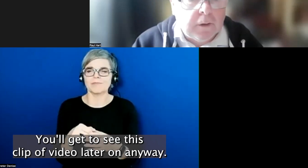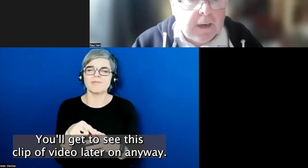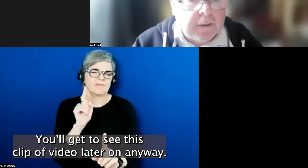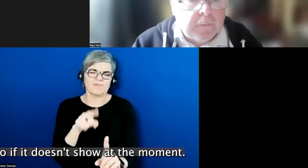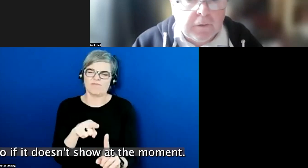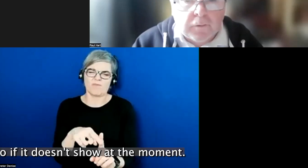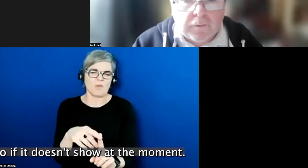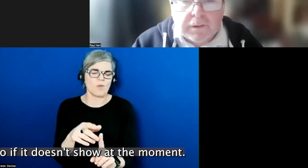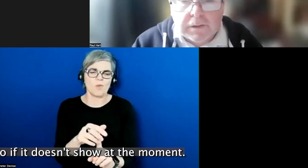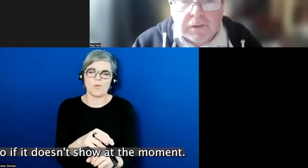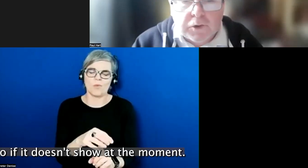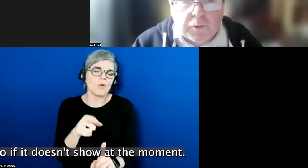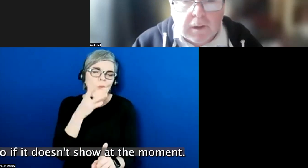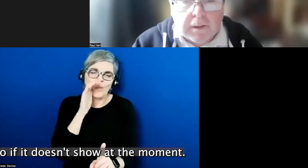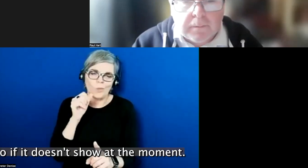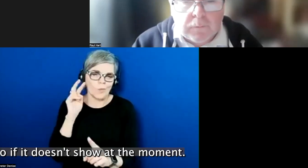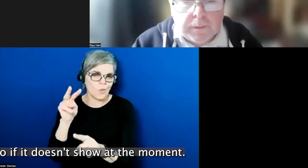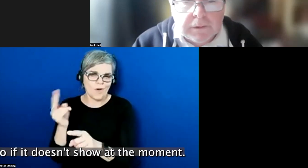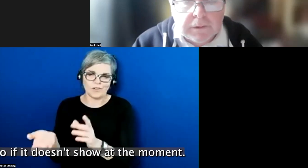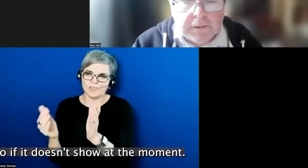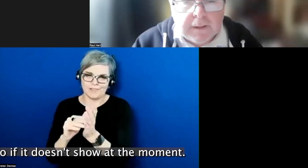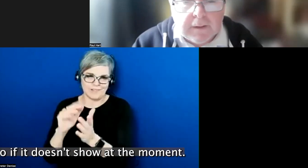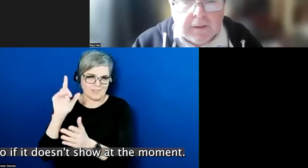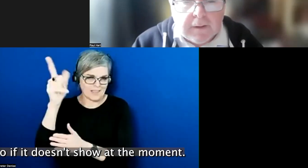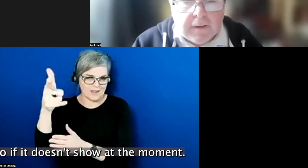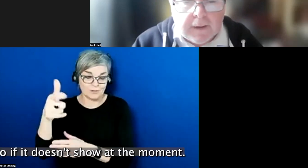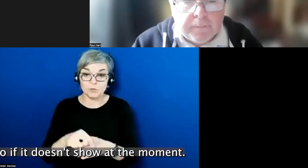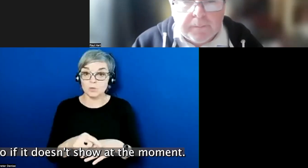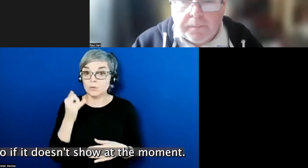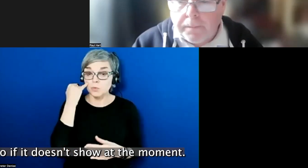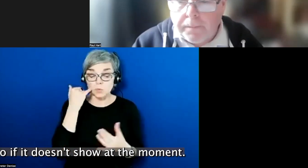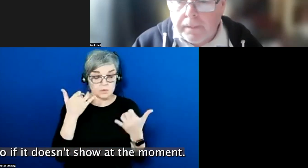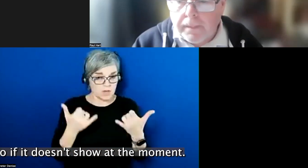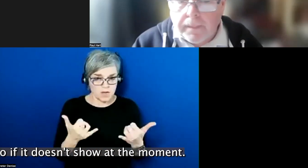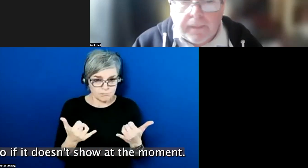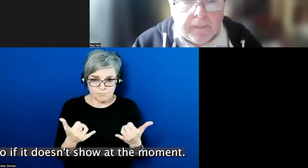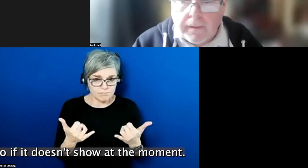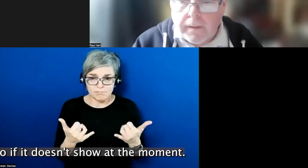on anyway, so if it doesn't show at the moment,